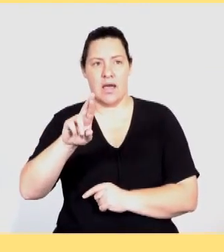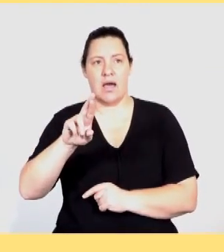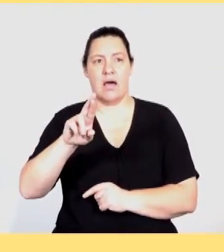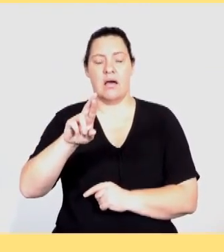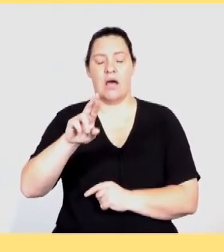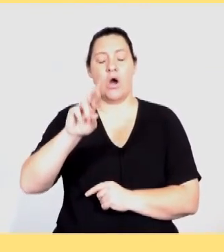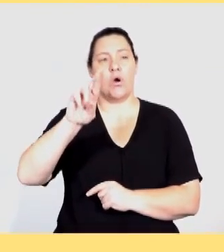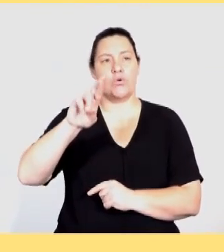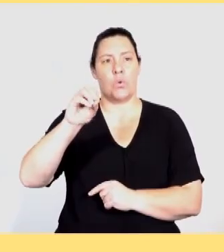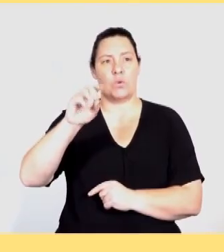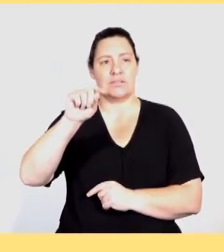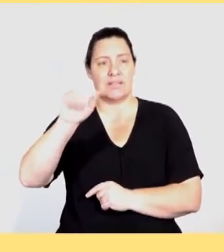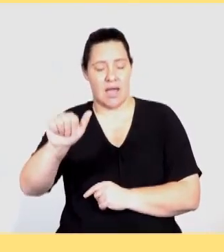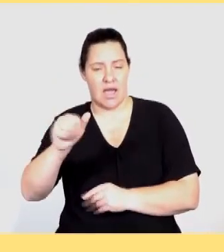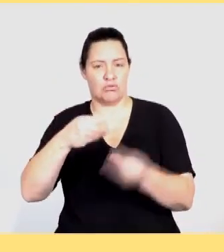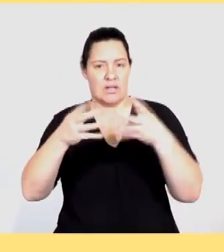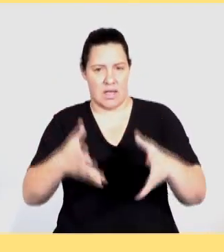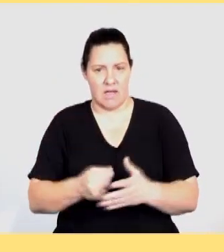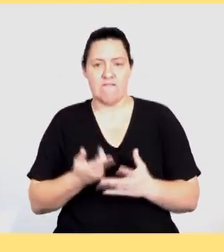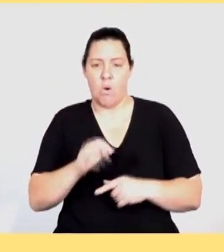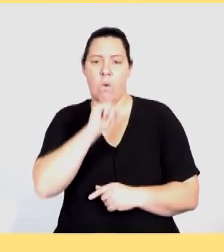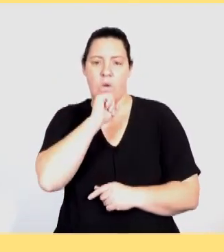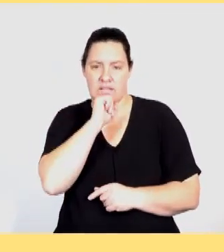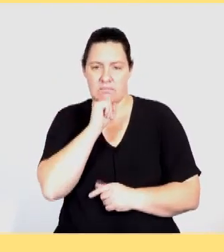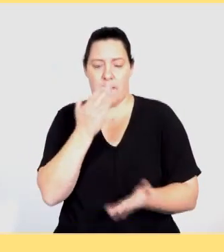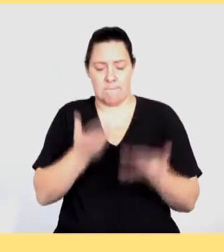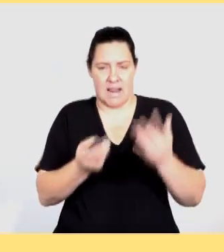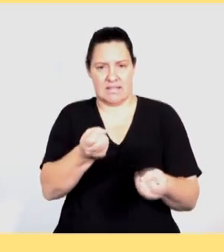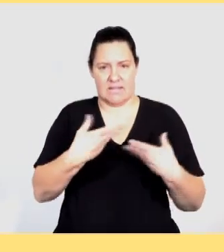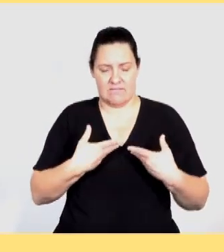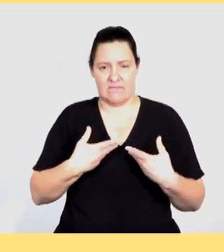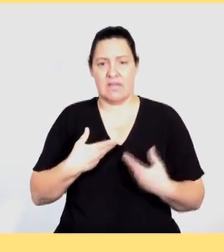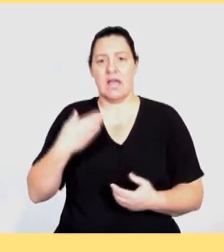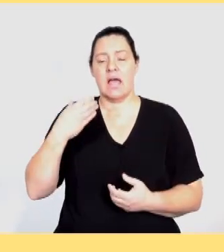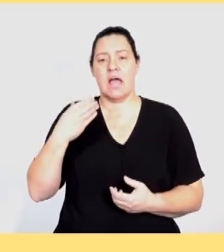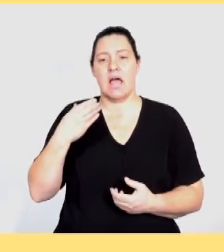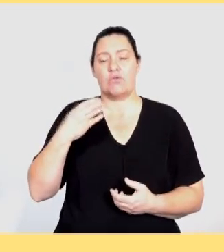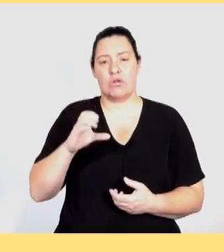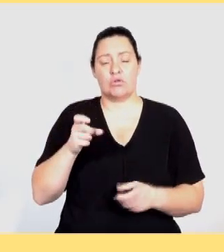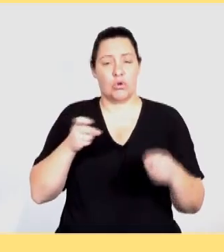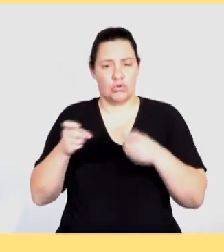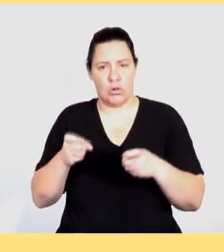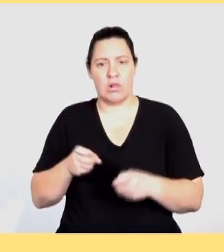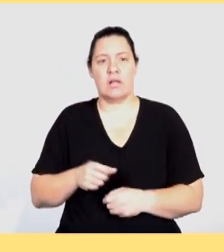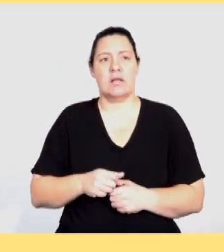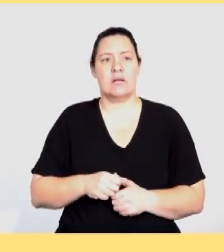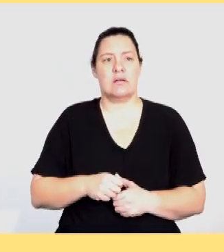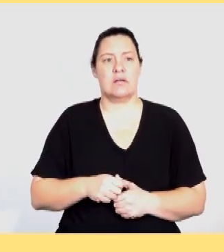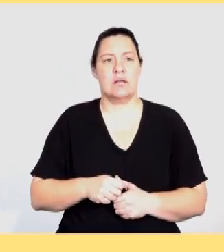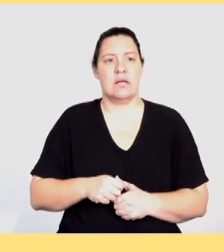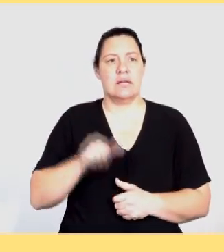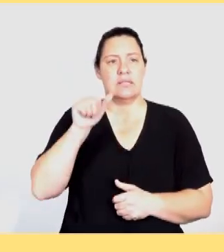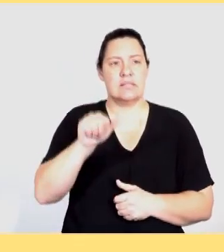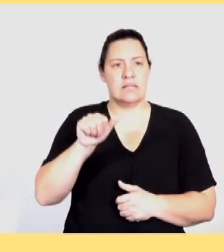Traders for the month of August. And then we are given balances. The creditors control is